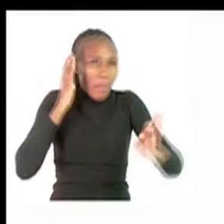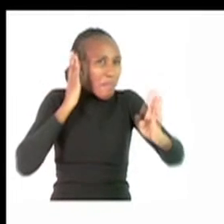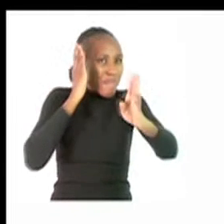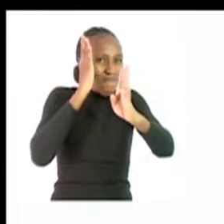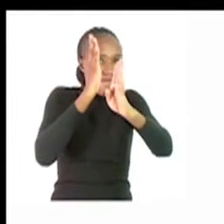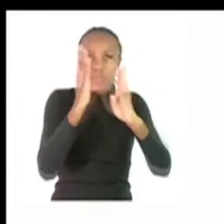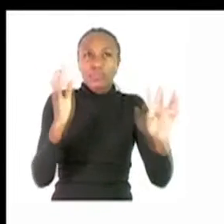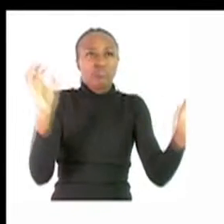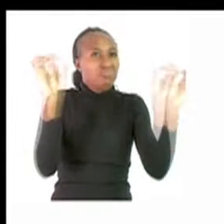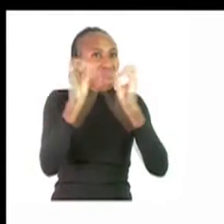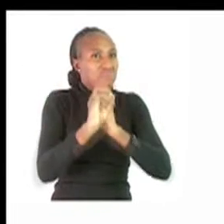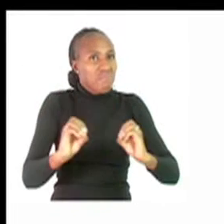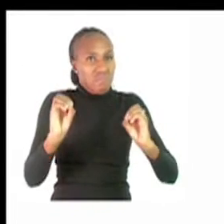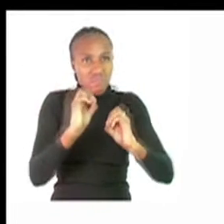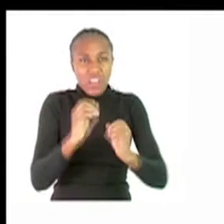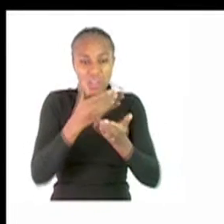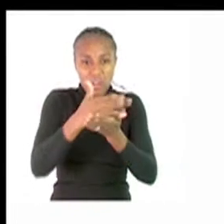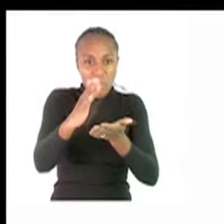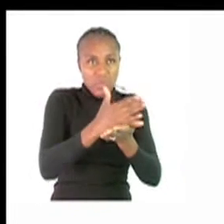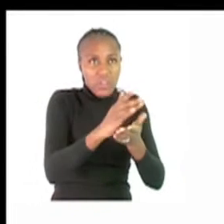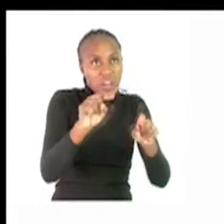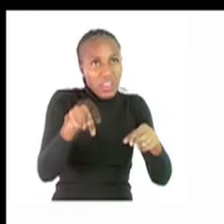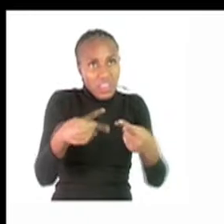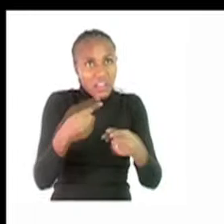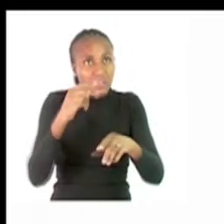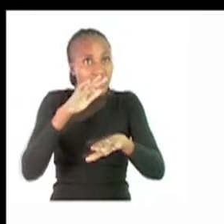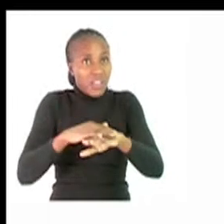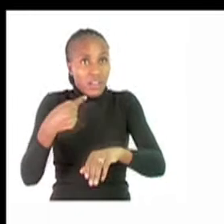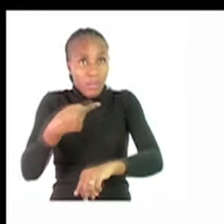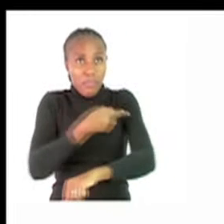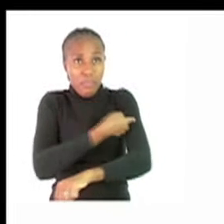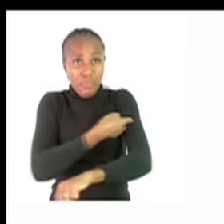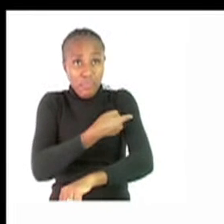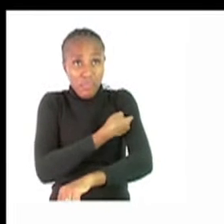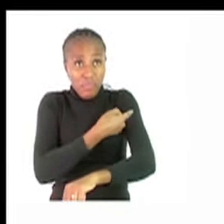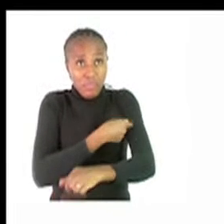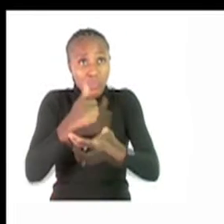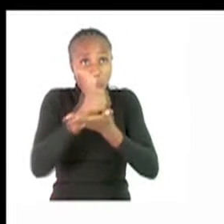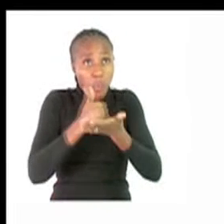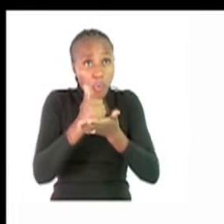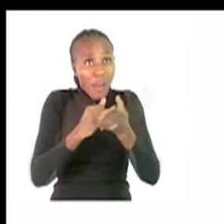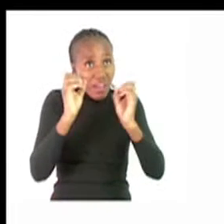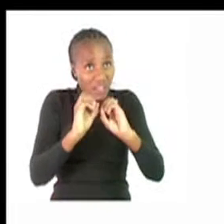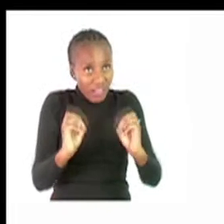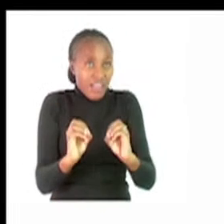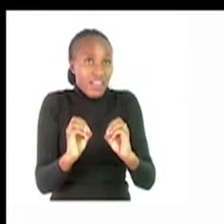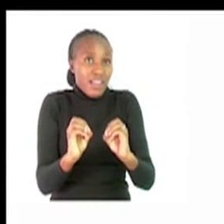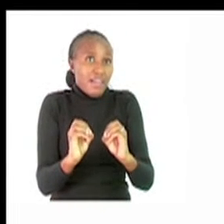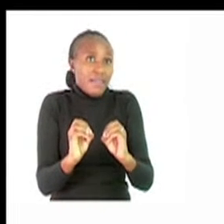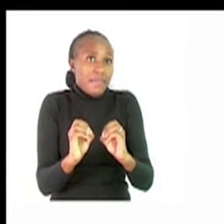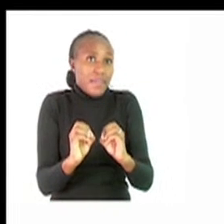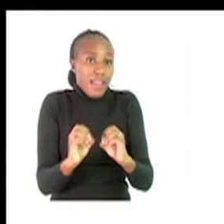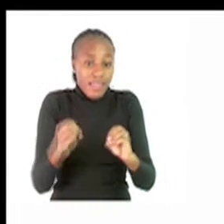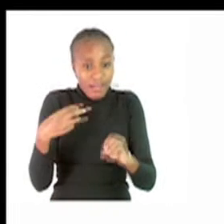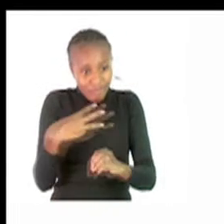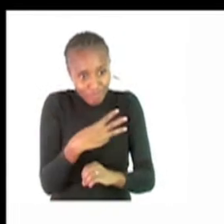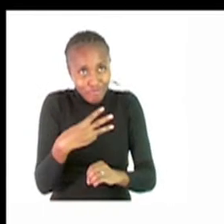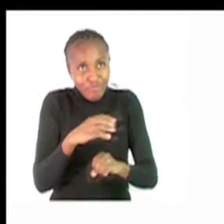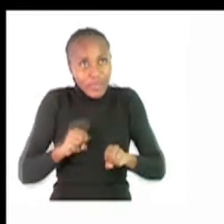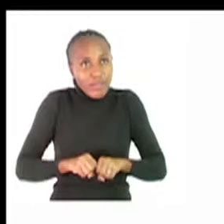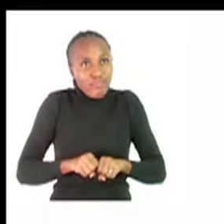needles that may contain blood. And we all know that HIV lives in the bodily fluids such as